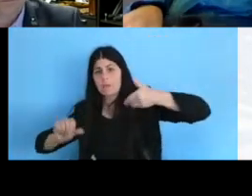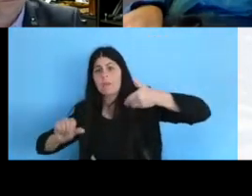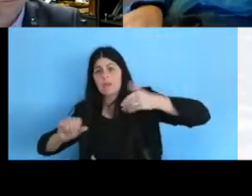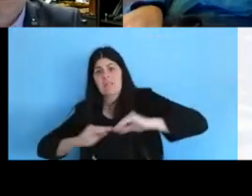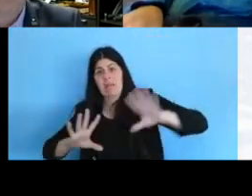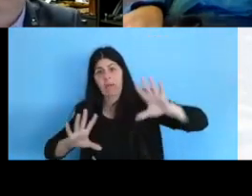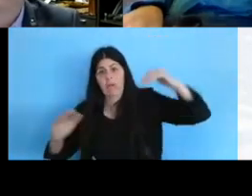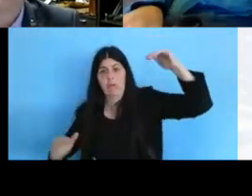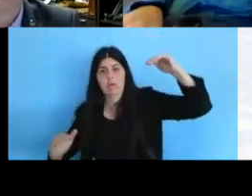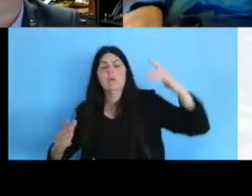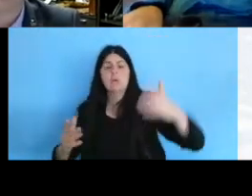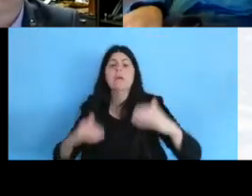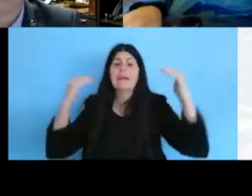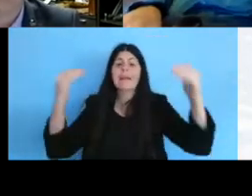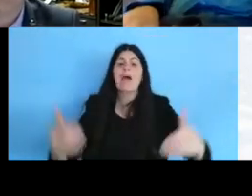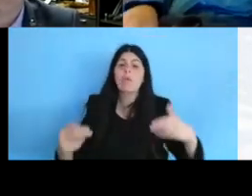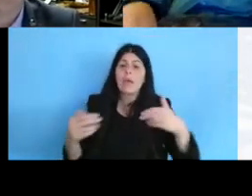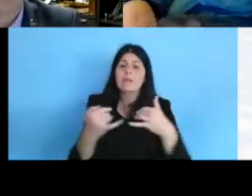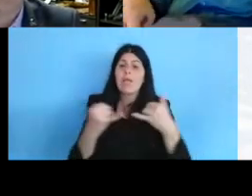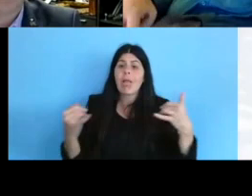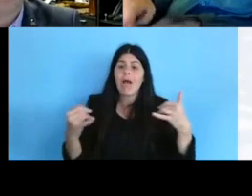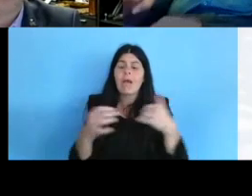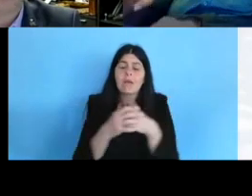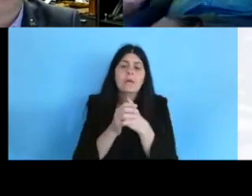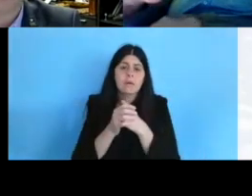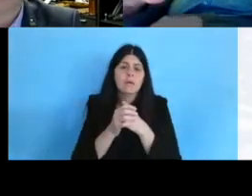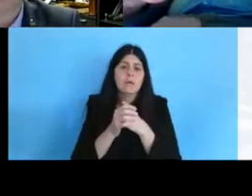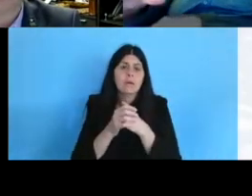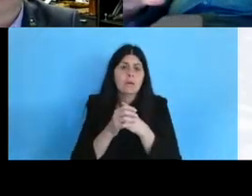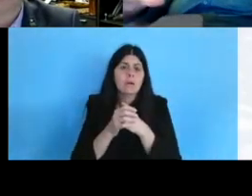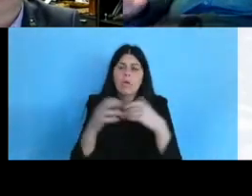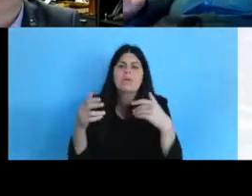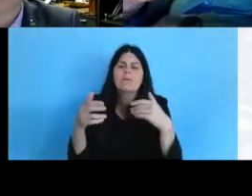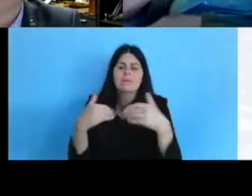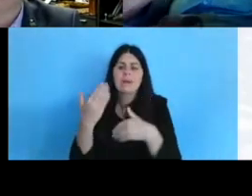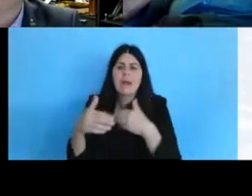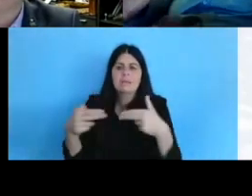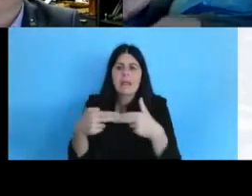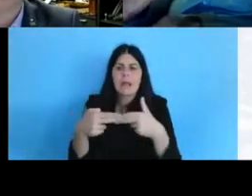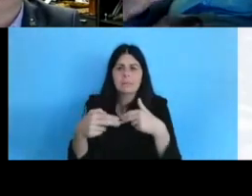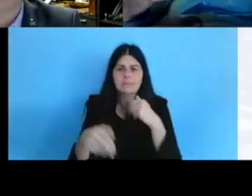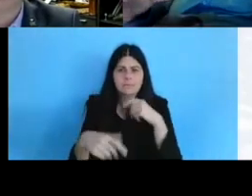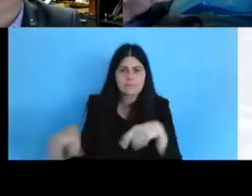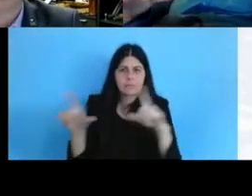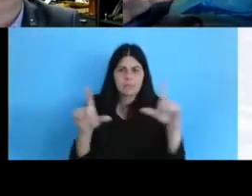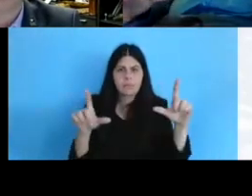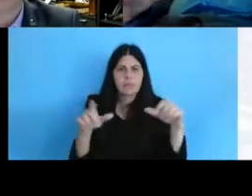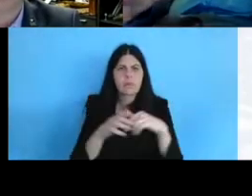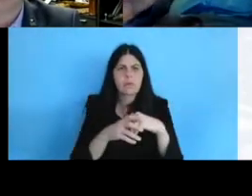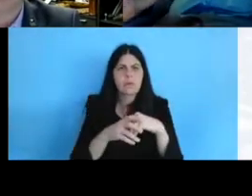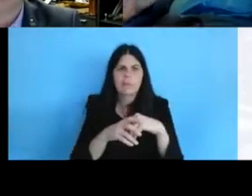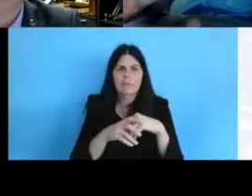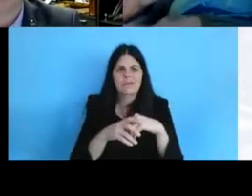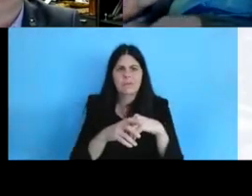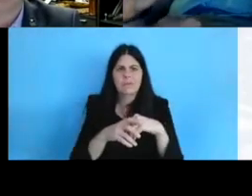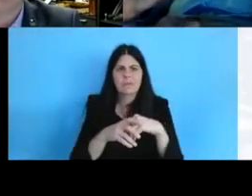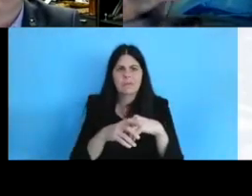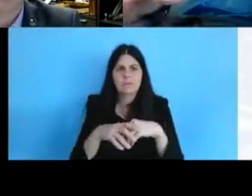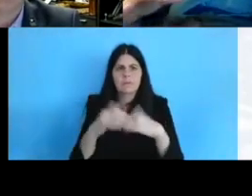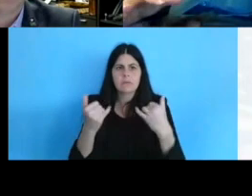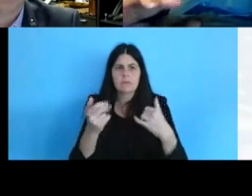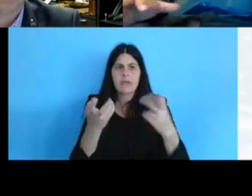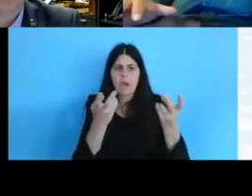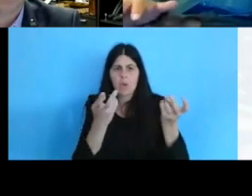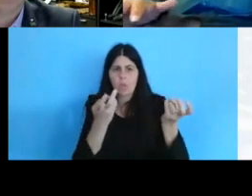All right, so now we're actually sort of switching from dimensionalizing the issue to